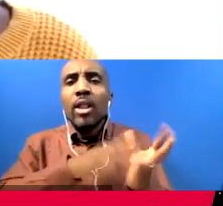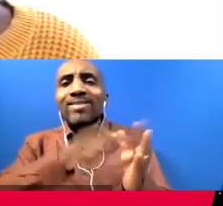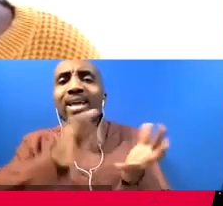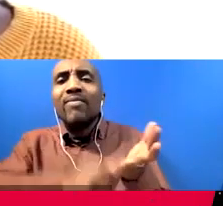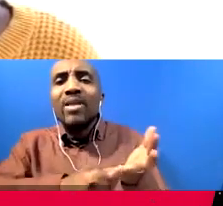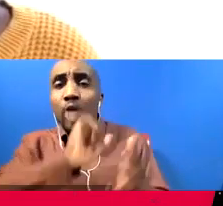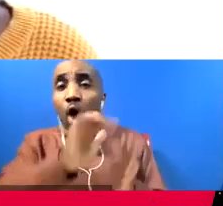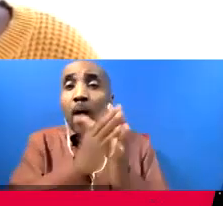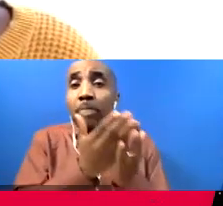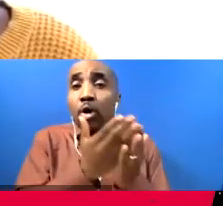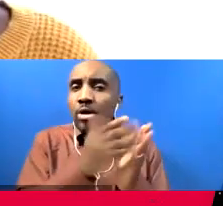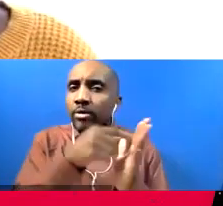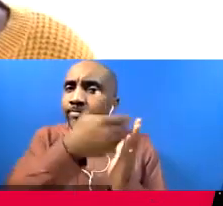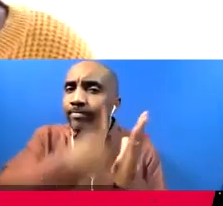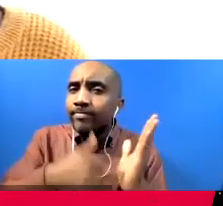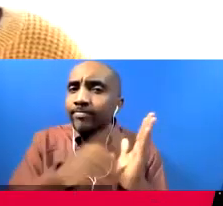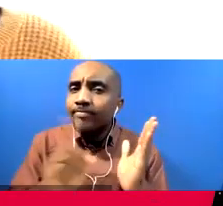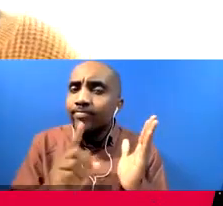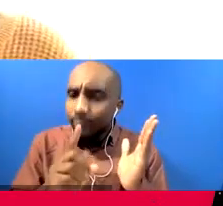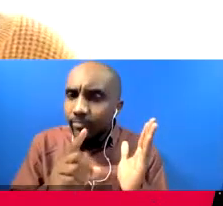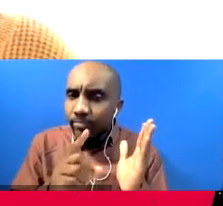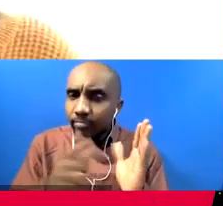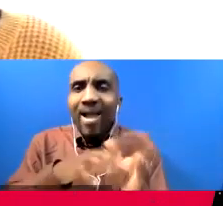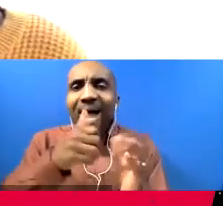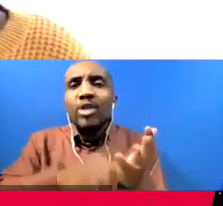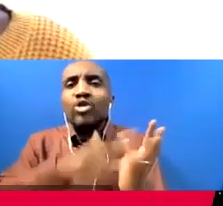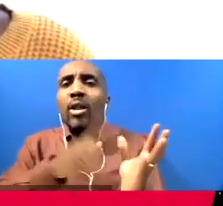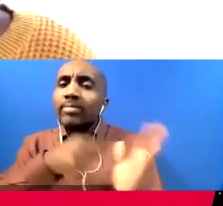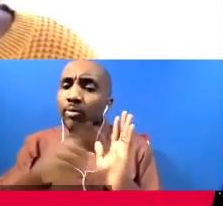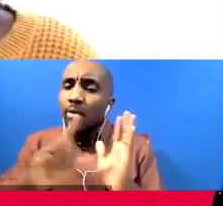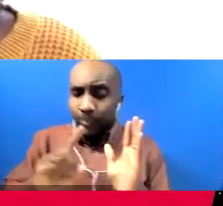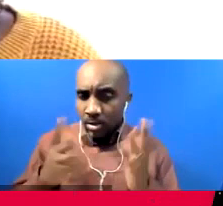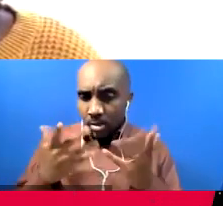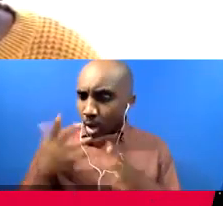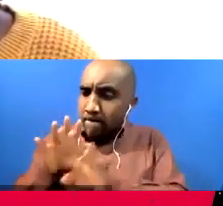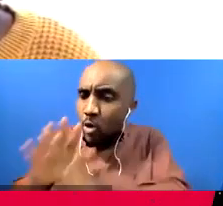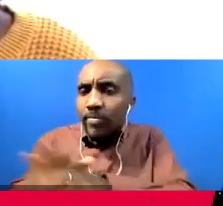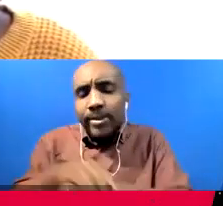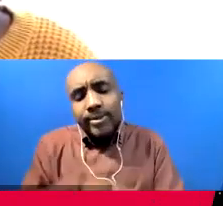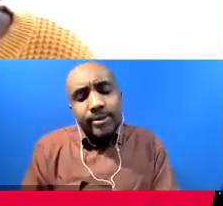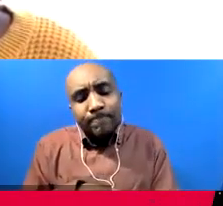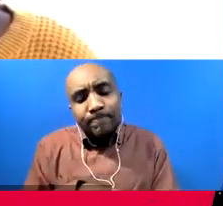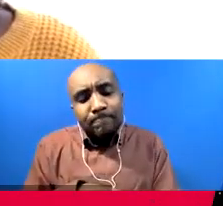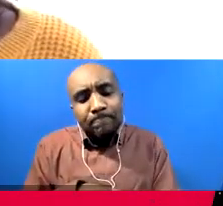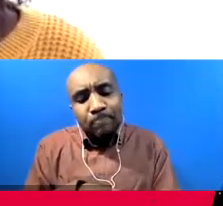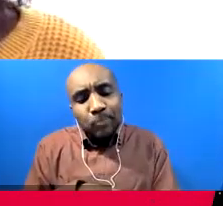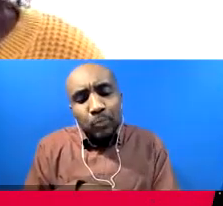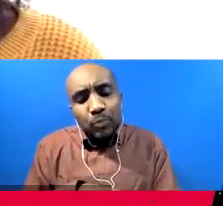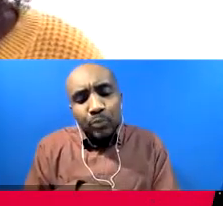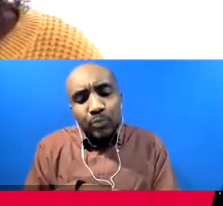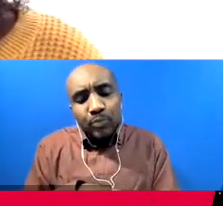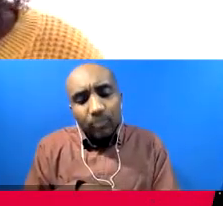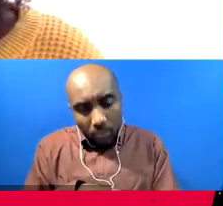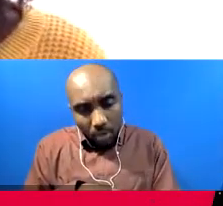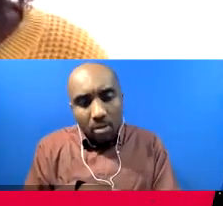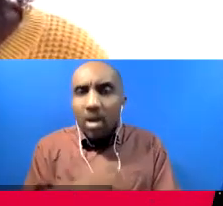her books, I forgot the name of it, but Angela Davis talks about how a lot of times these movements are kind of